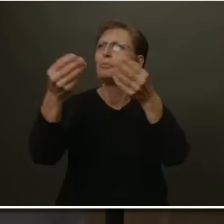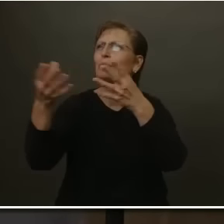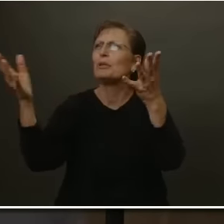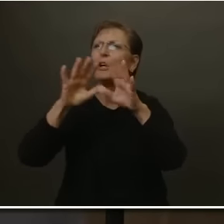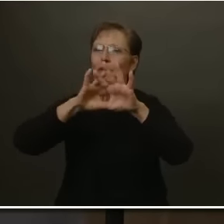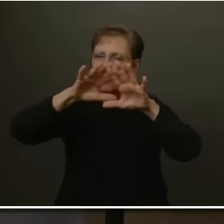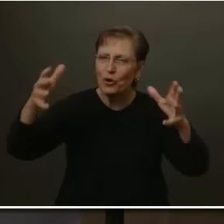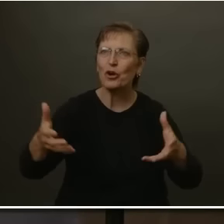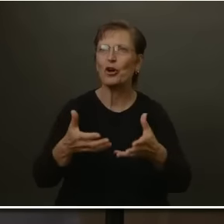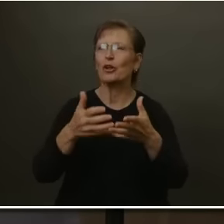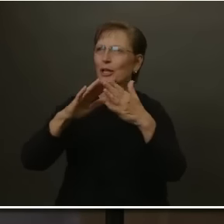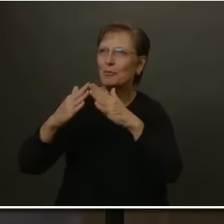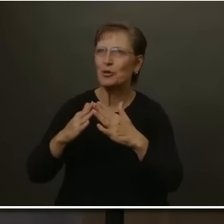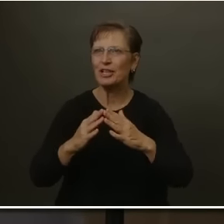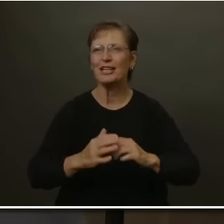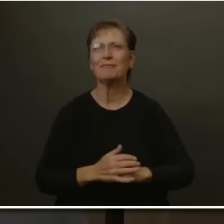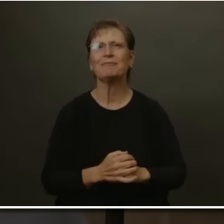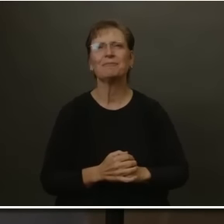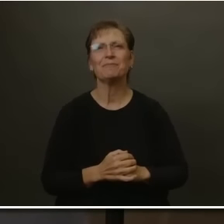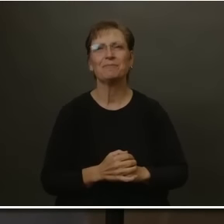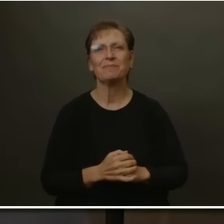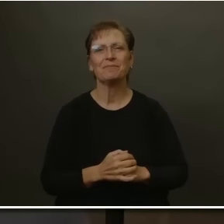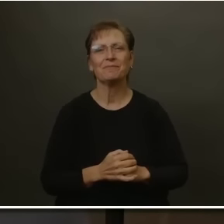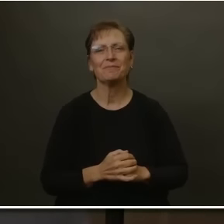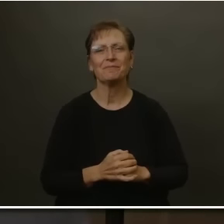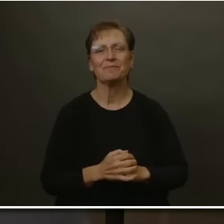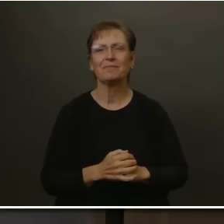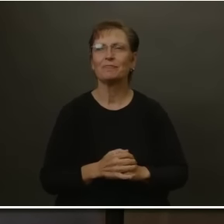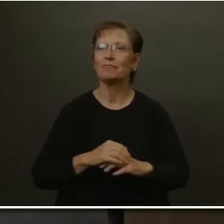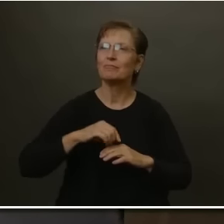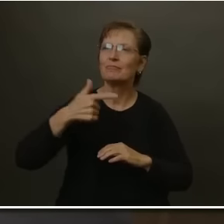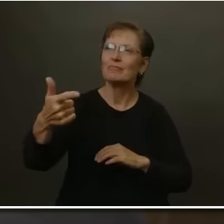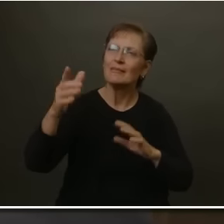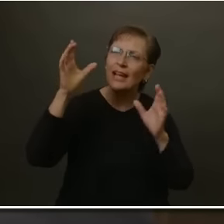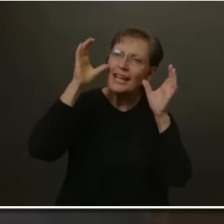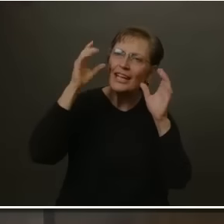communautés et partout dans le monde. Hear us, O